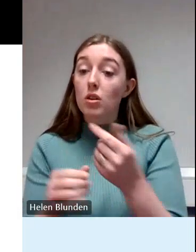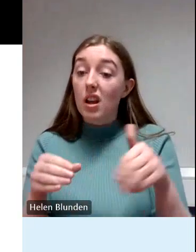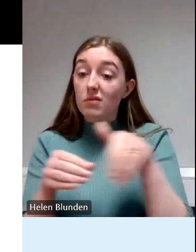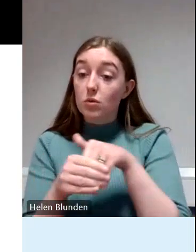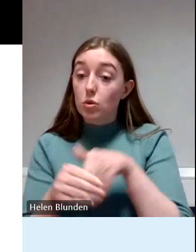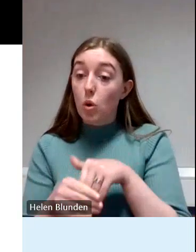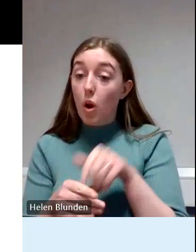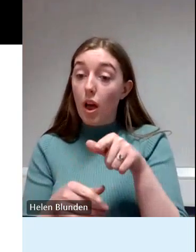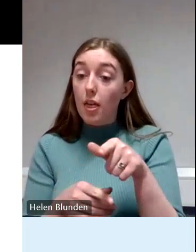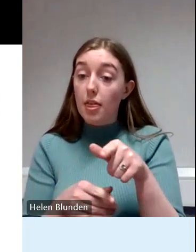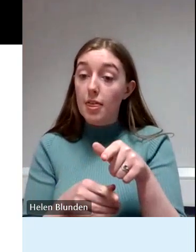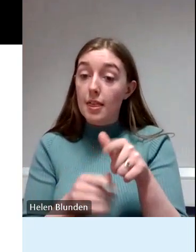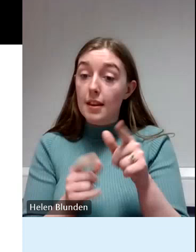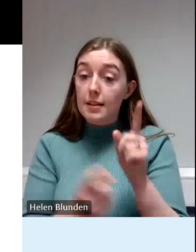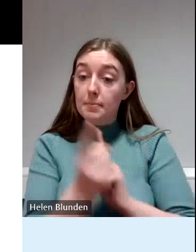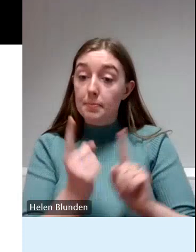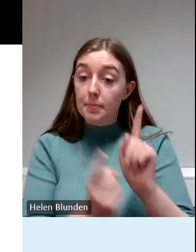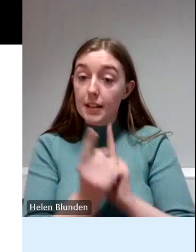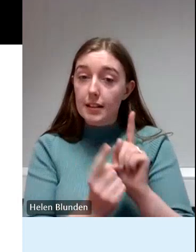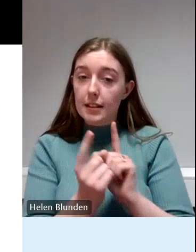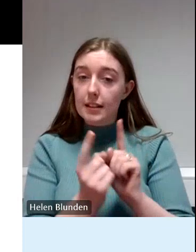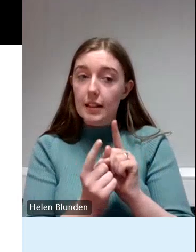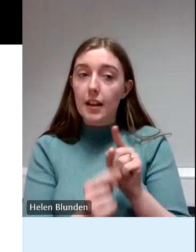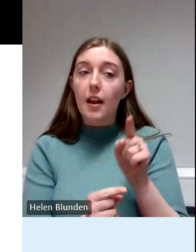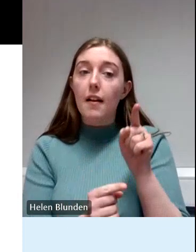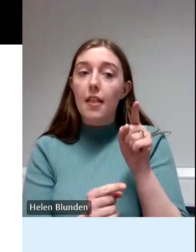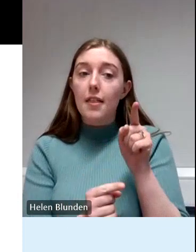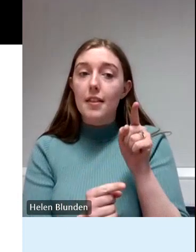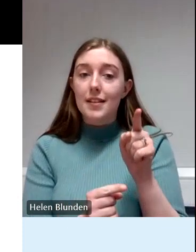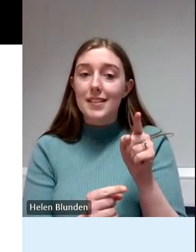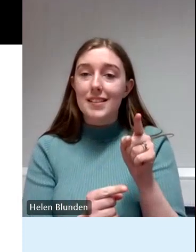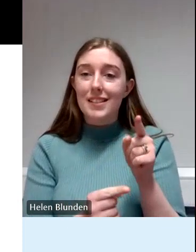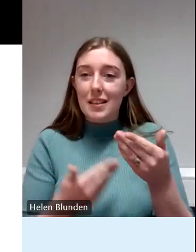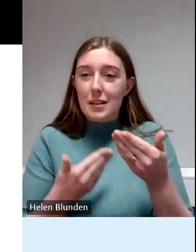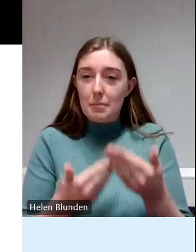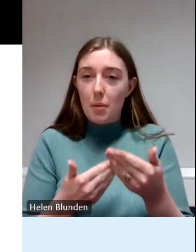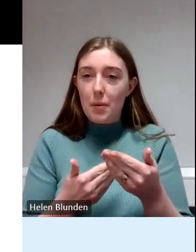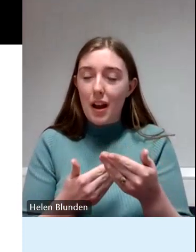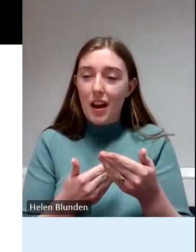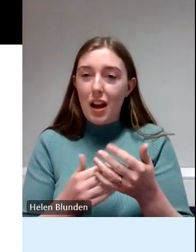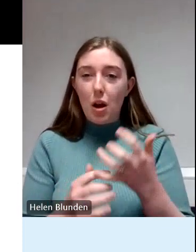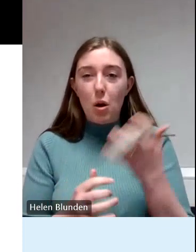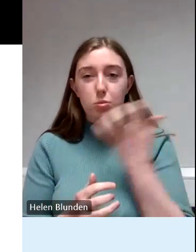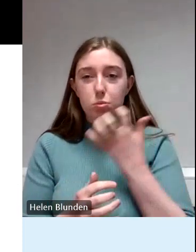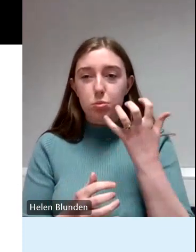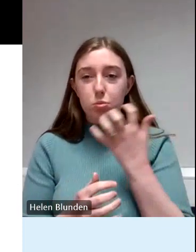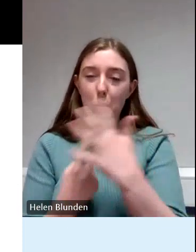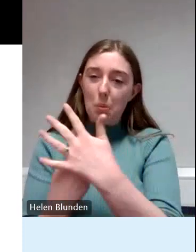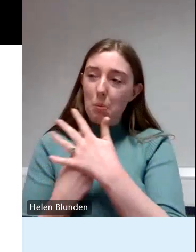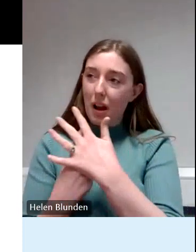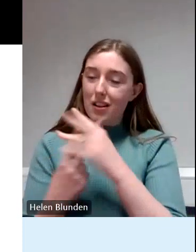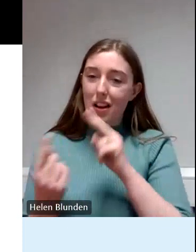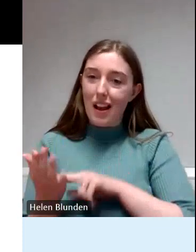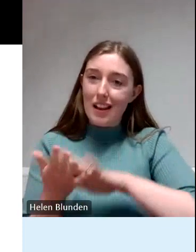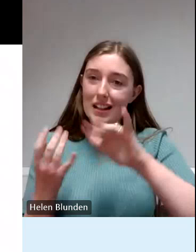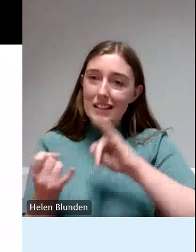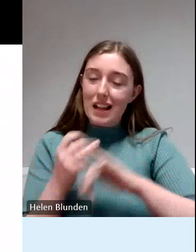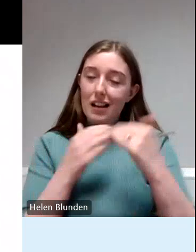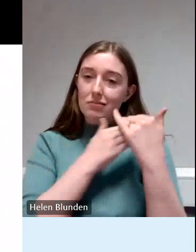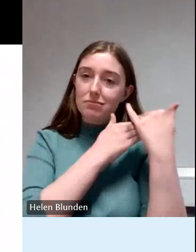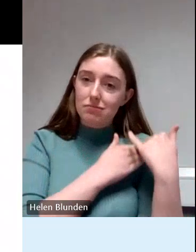started, but this is a time of pressure on services and often a time of sustained pressure. And obviously